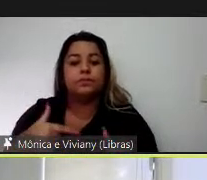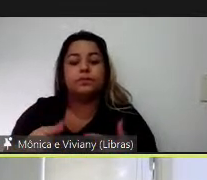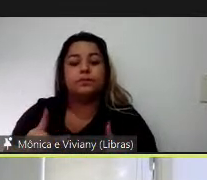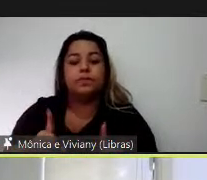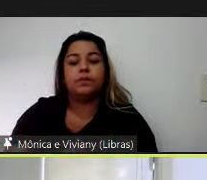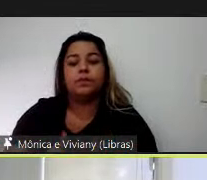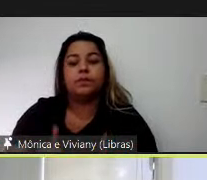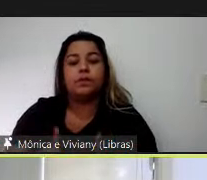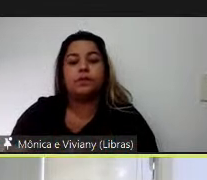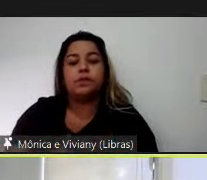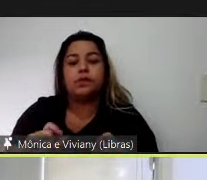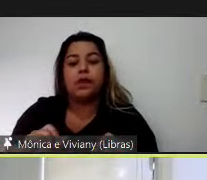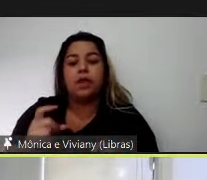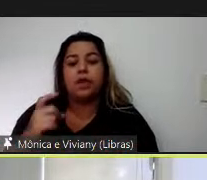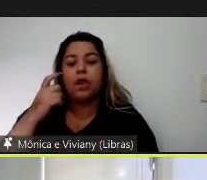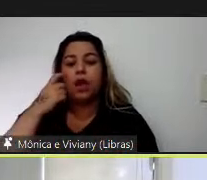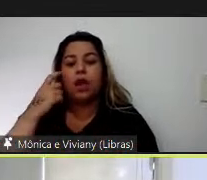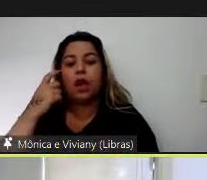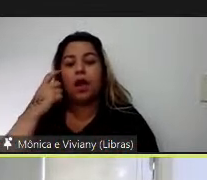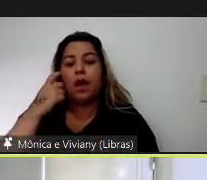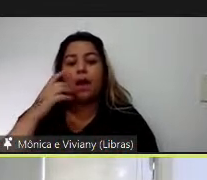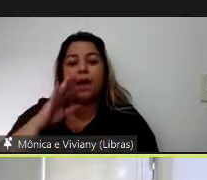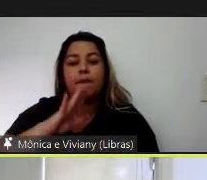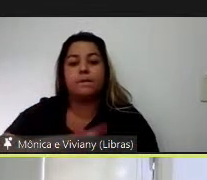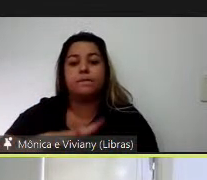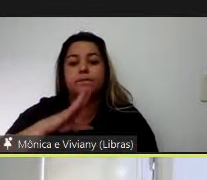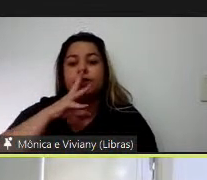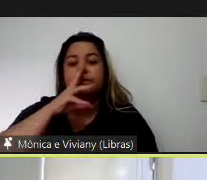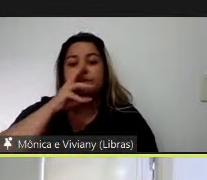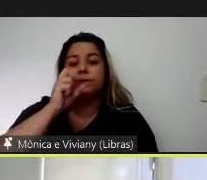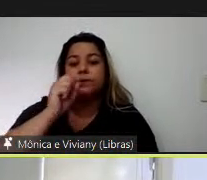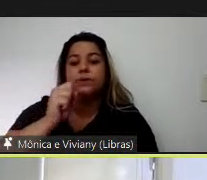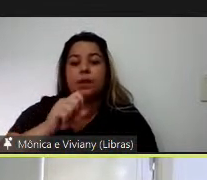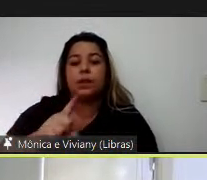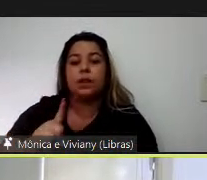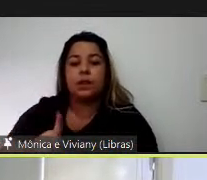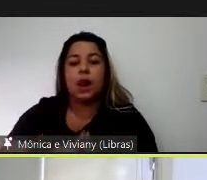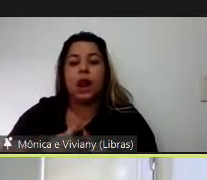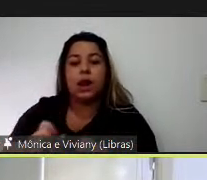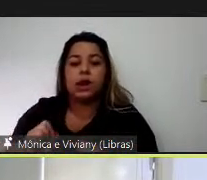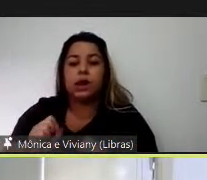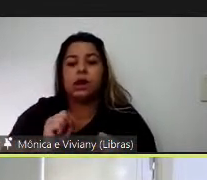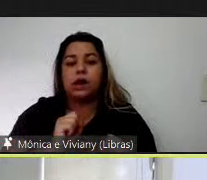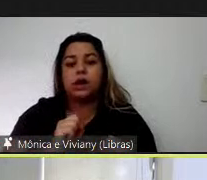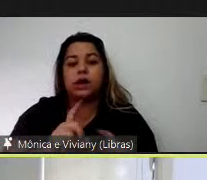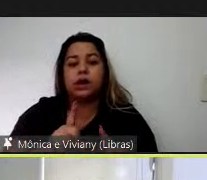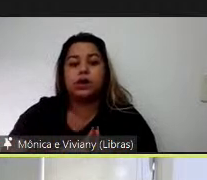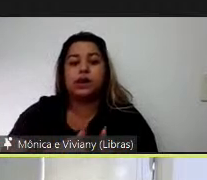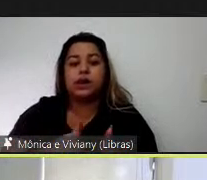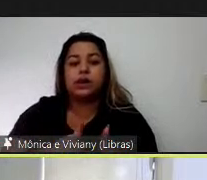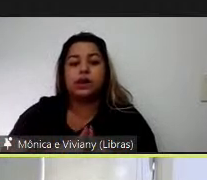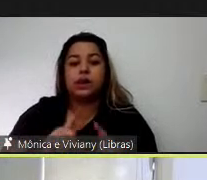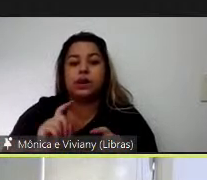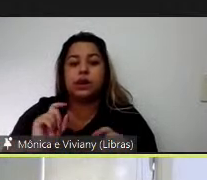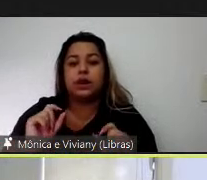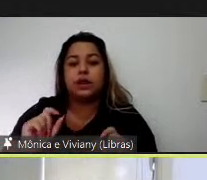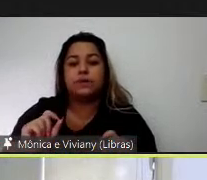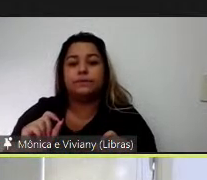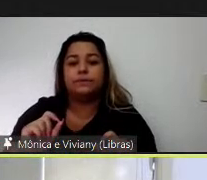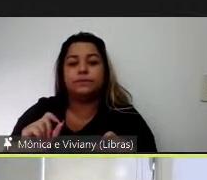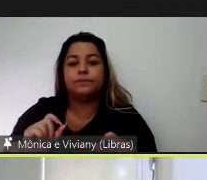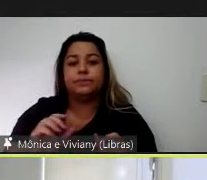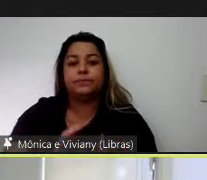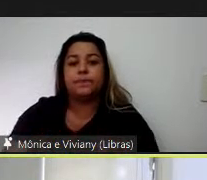that. So we can have primary healthcare more developed.